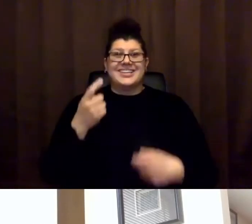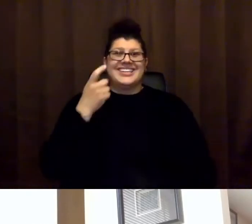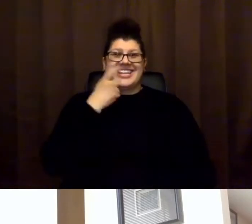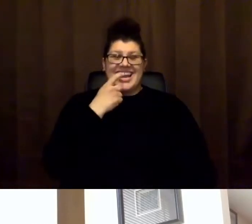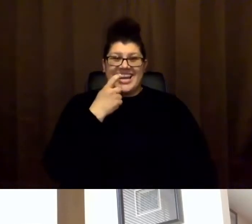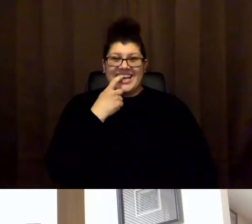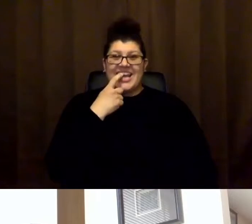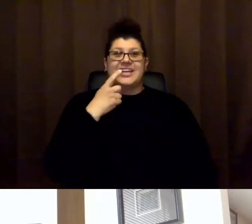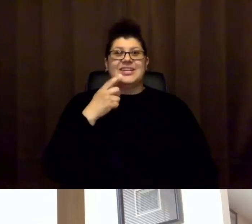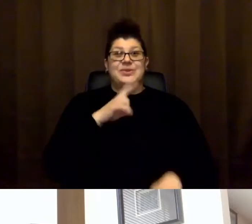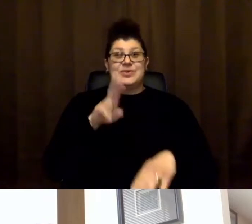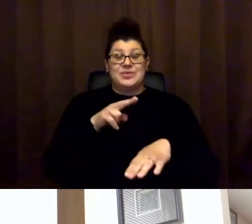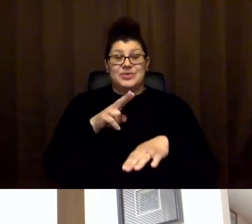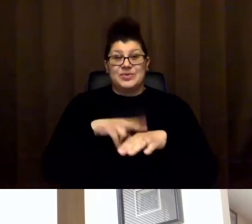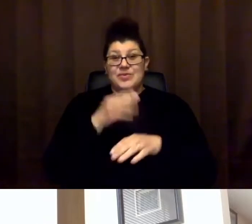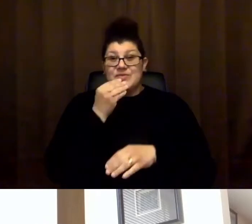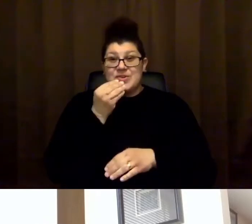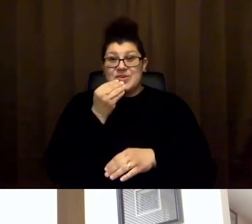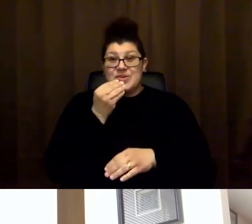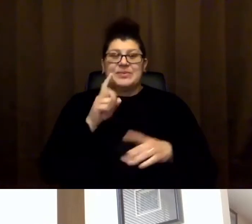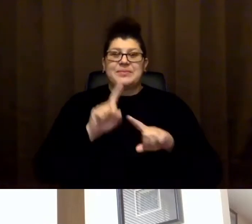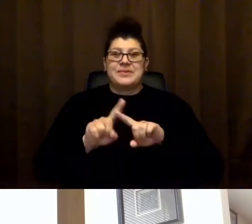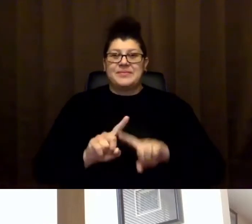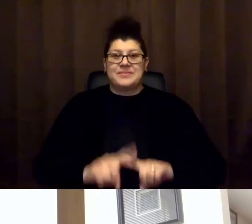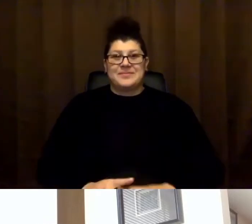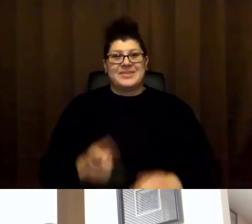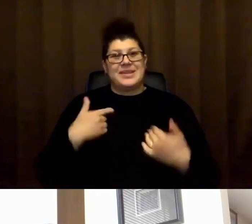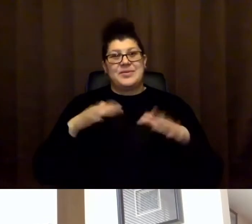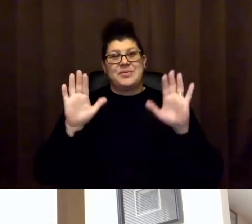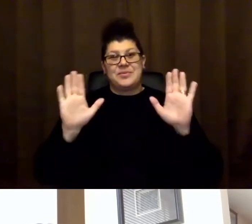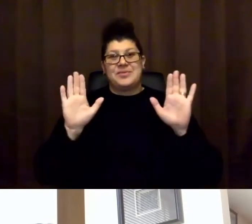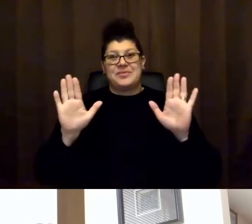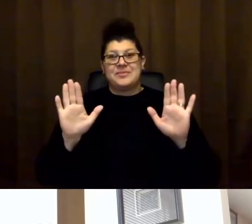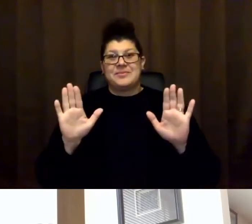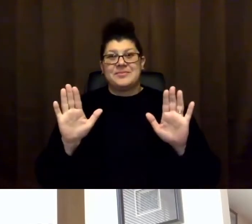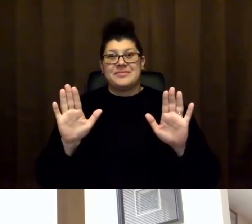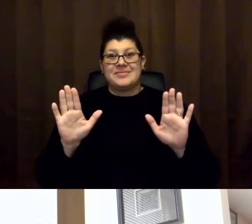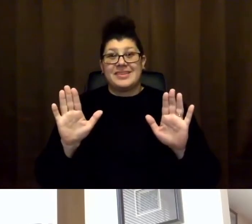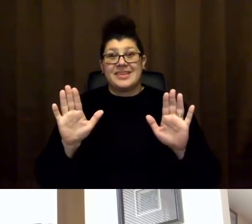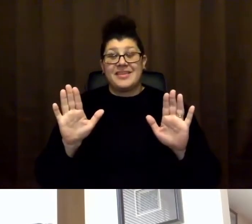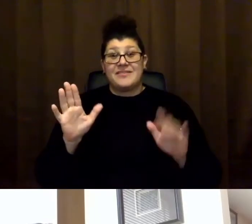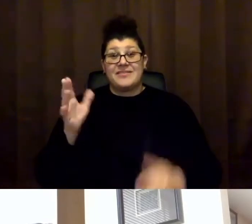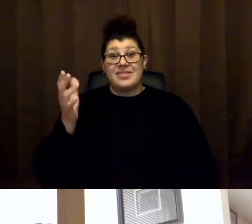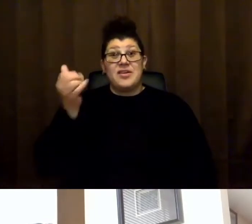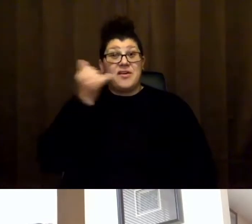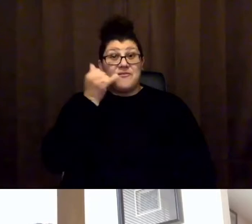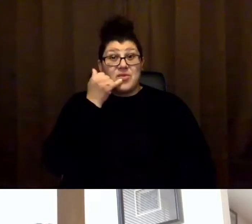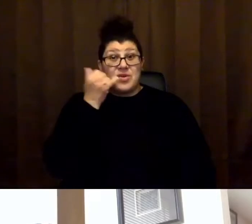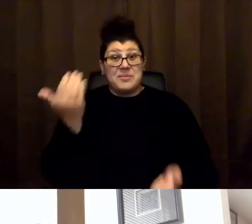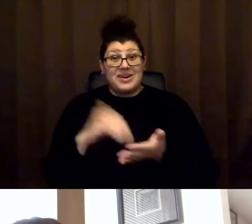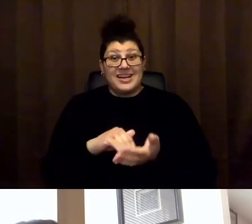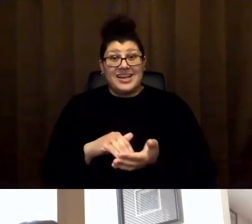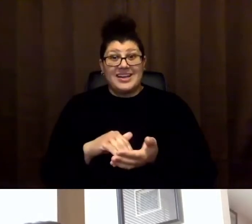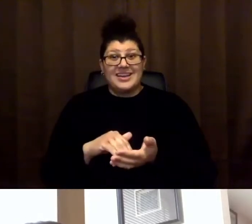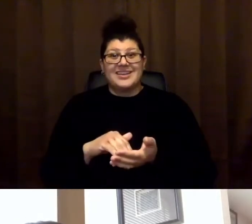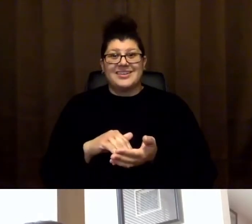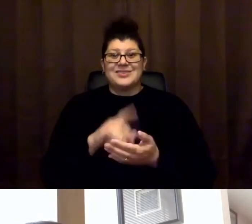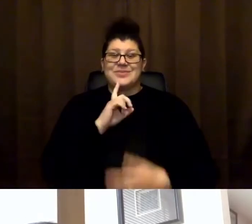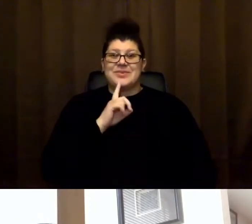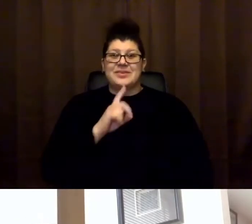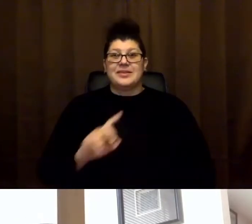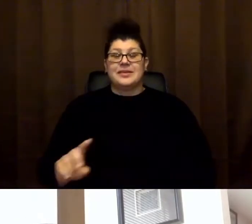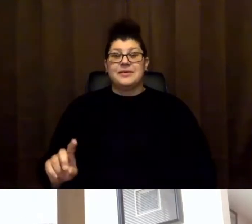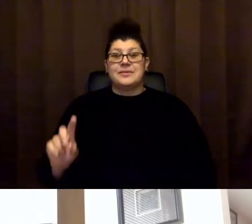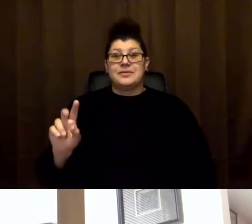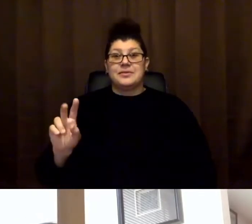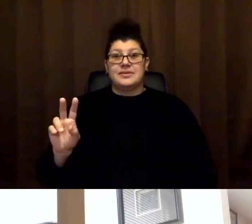list goes on. That's great. That's great. Can you give us that phone number one more time? Yeah, sure. It's